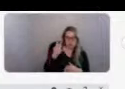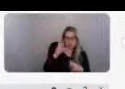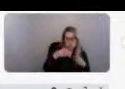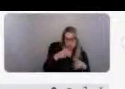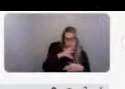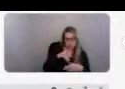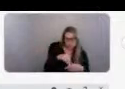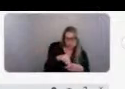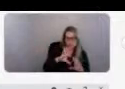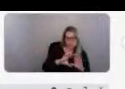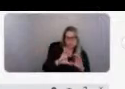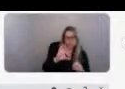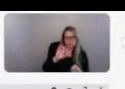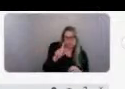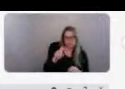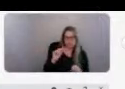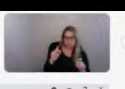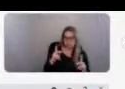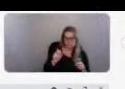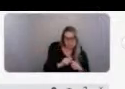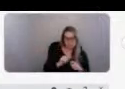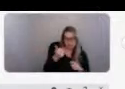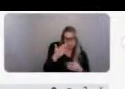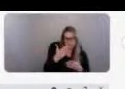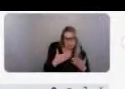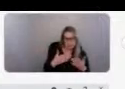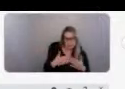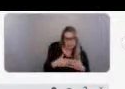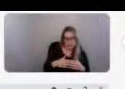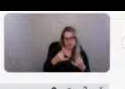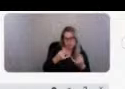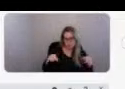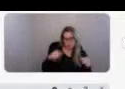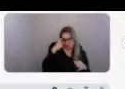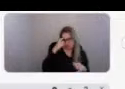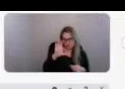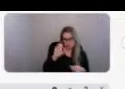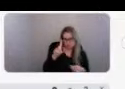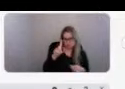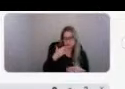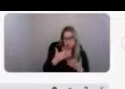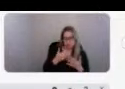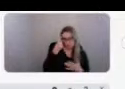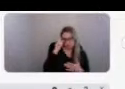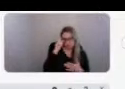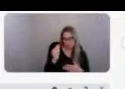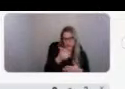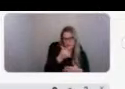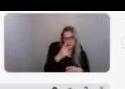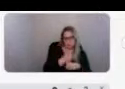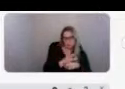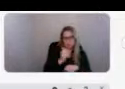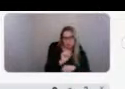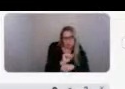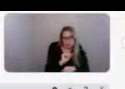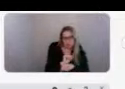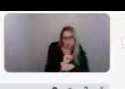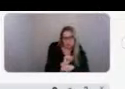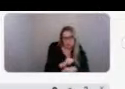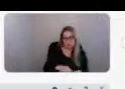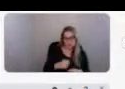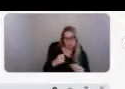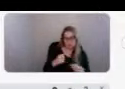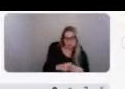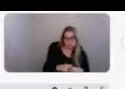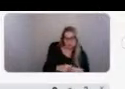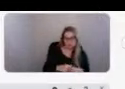please i am okay with the rest of the boundaries for cd1 and i thank you for all the hard work you have done and the many iterations of